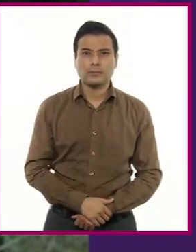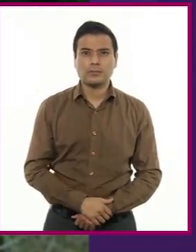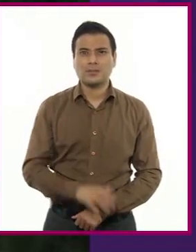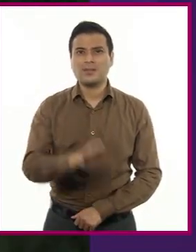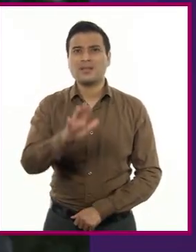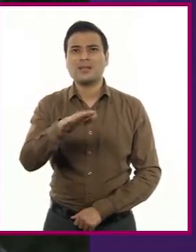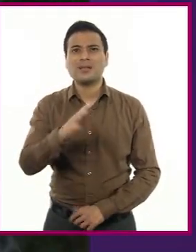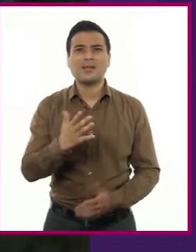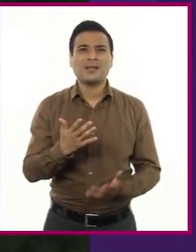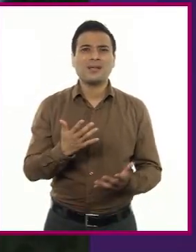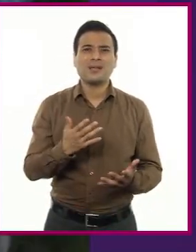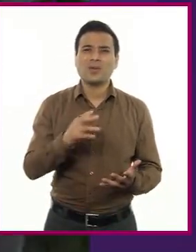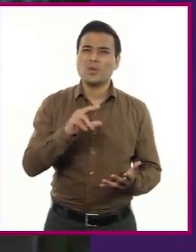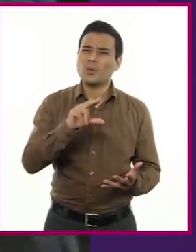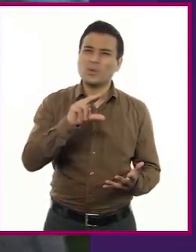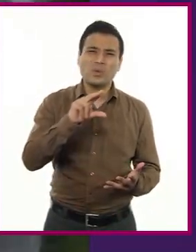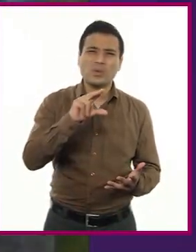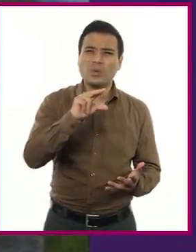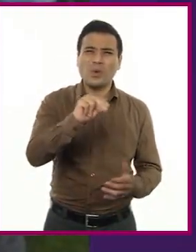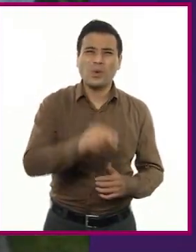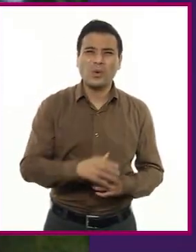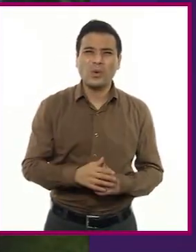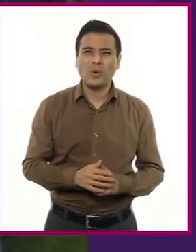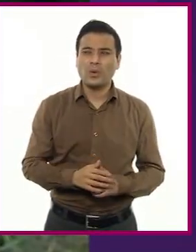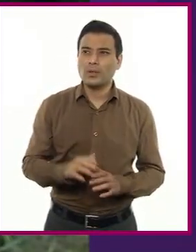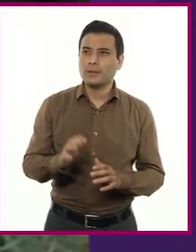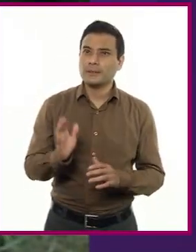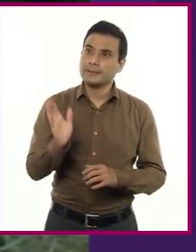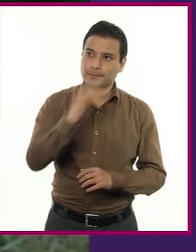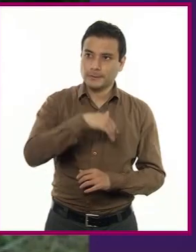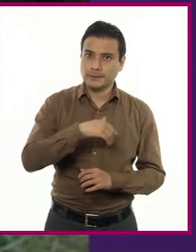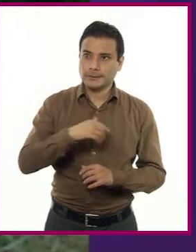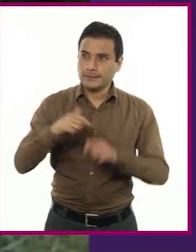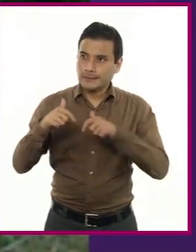Mark, don't do it. Brian, come on, let's go.